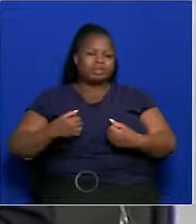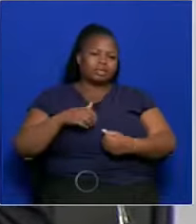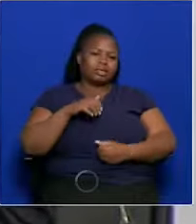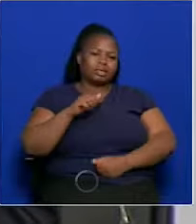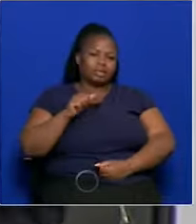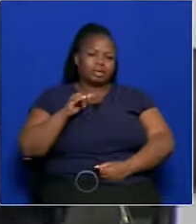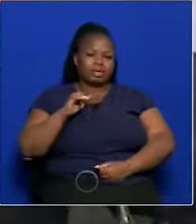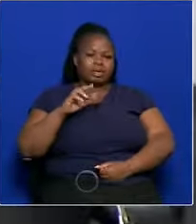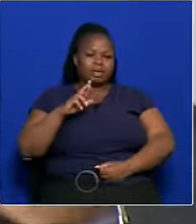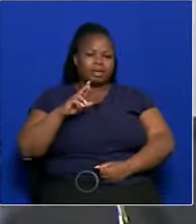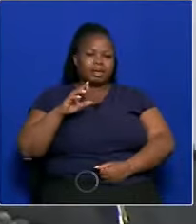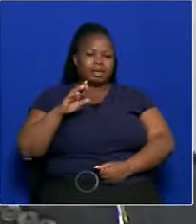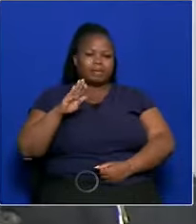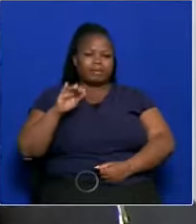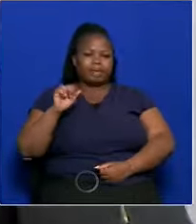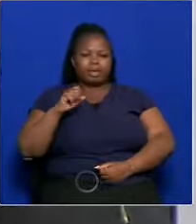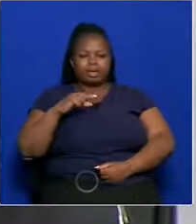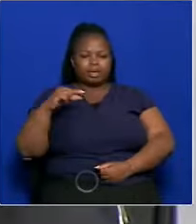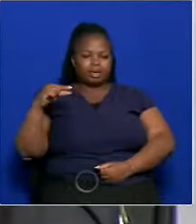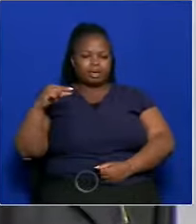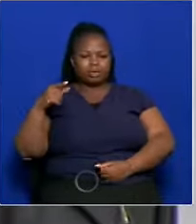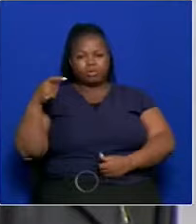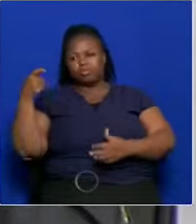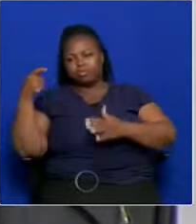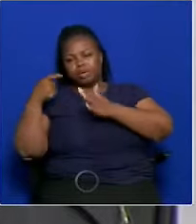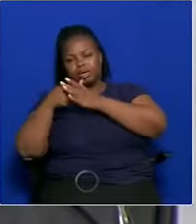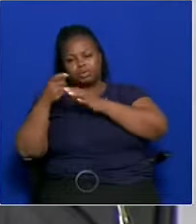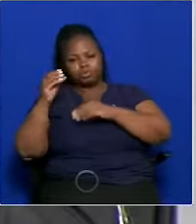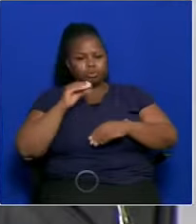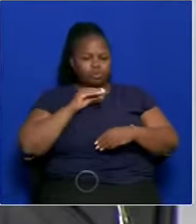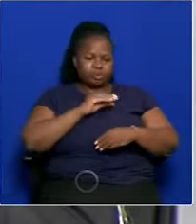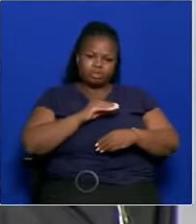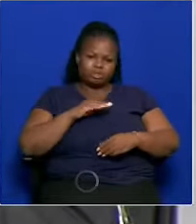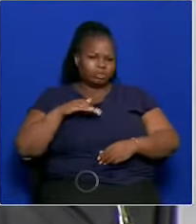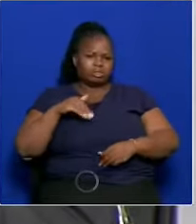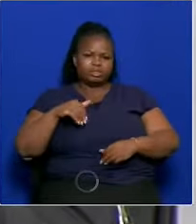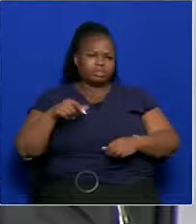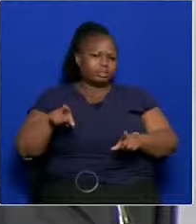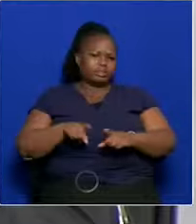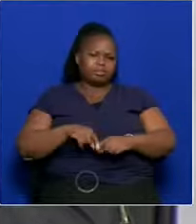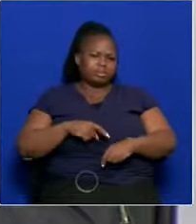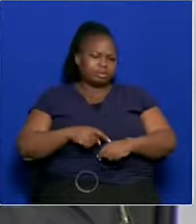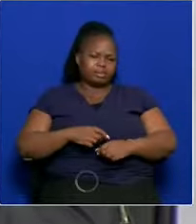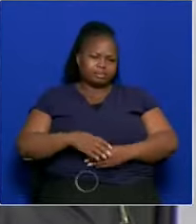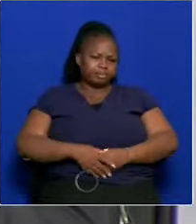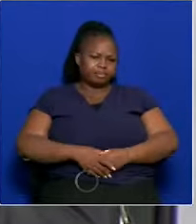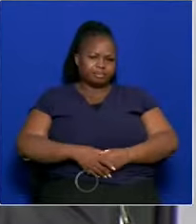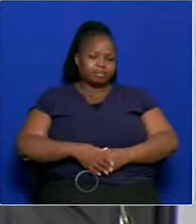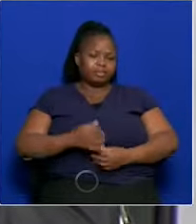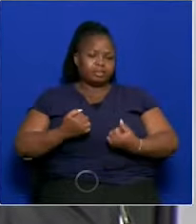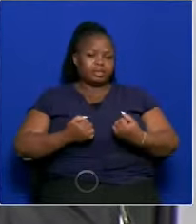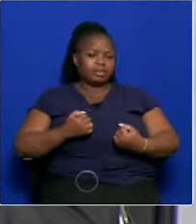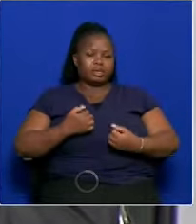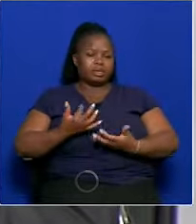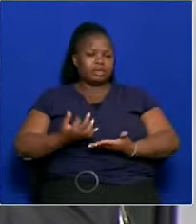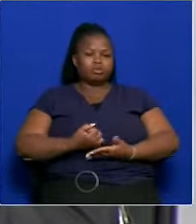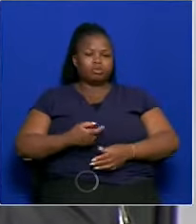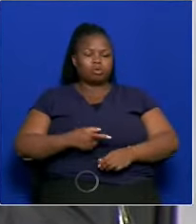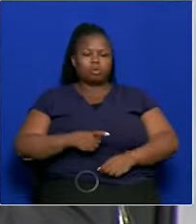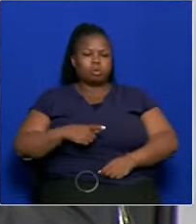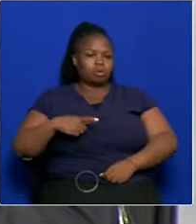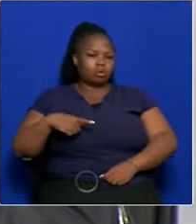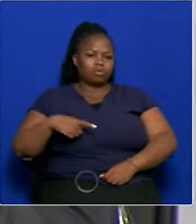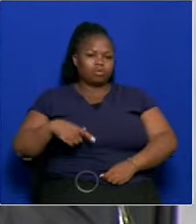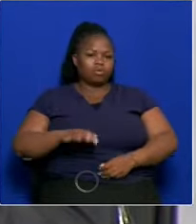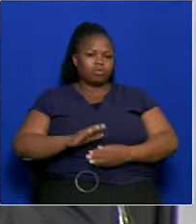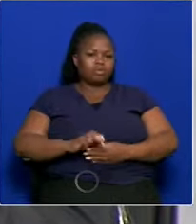the cut and put and whatsoever. It is not done in the same time. So the car took longer there for more than 3 months being